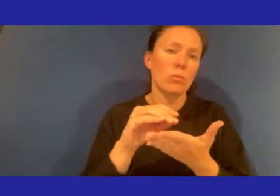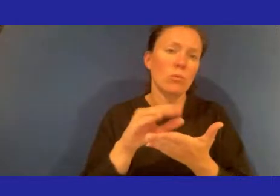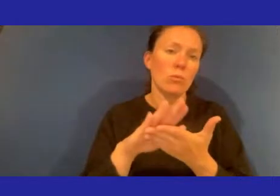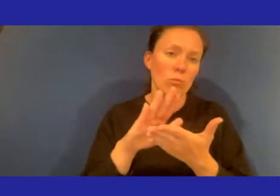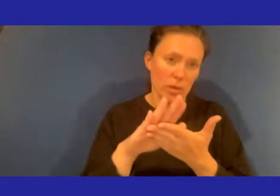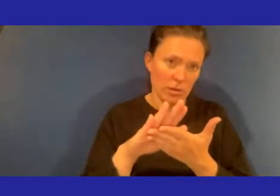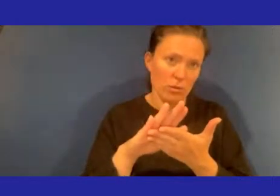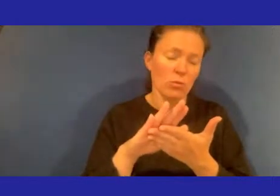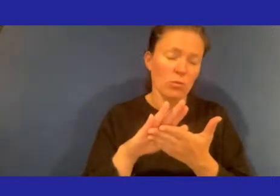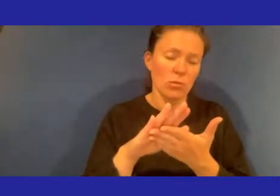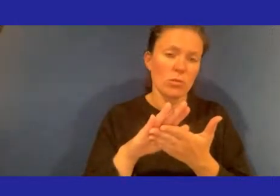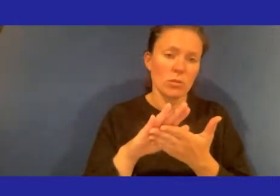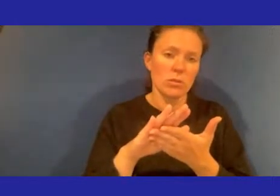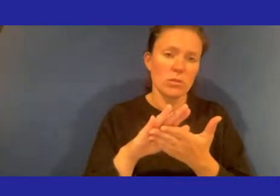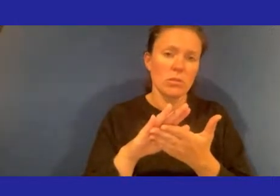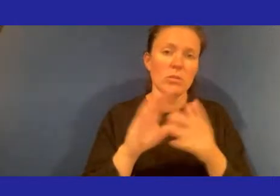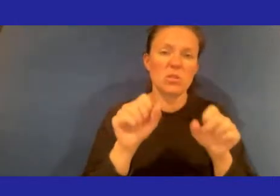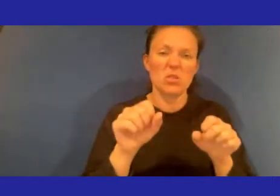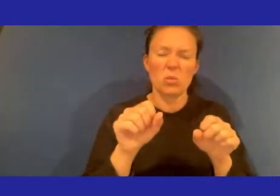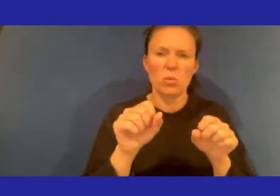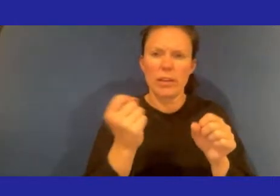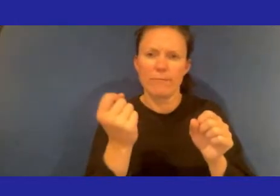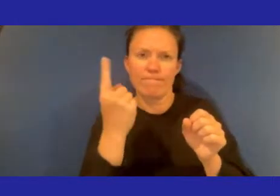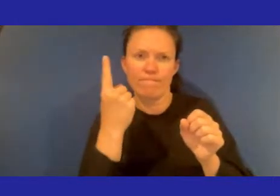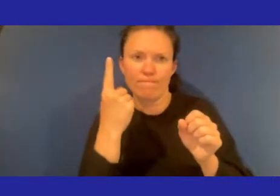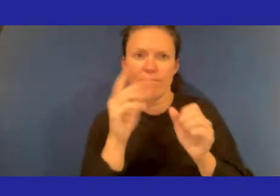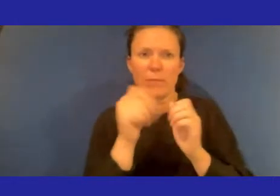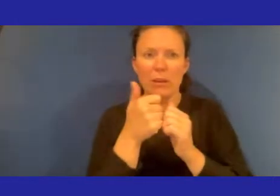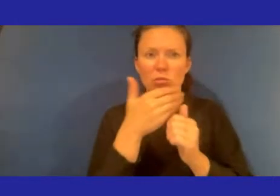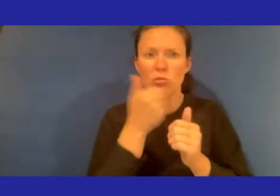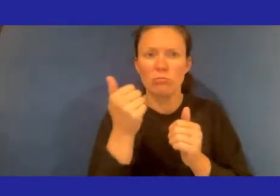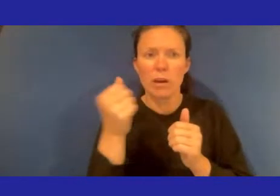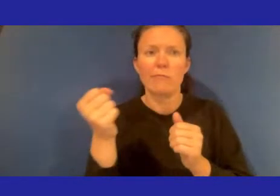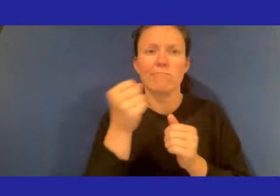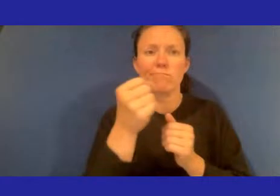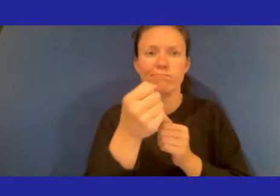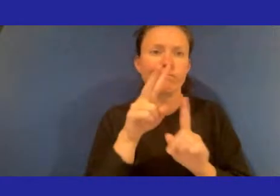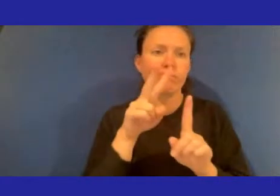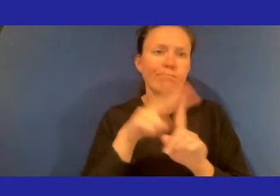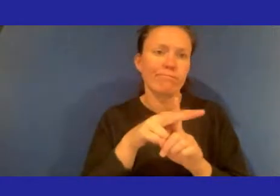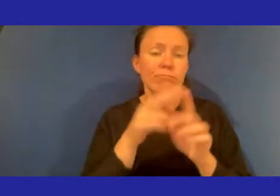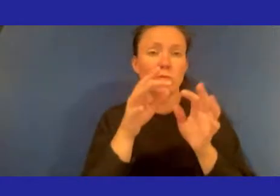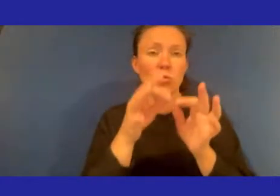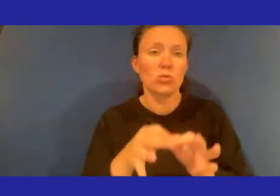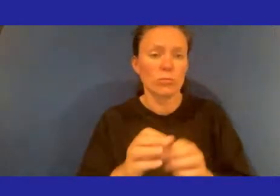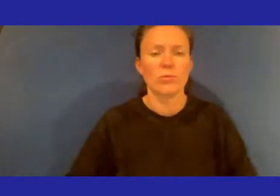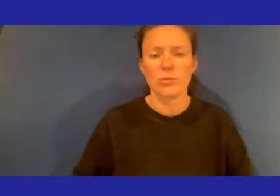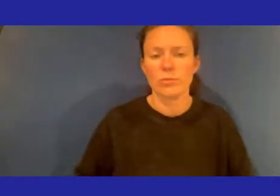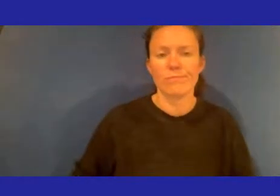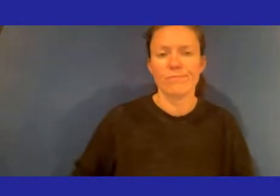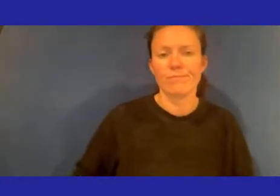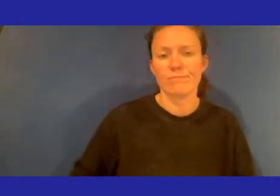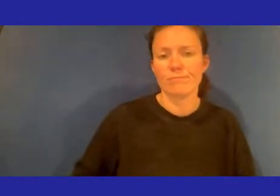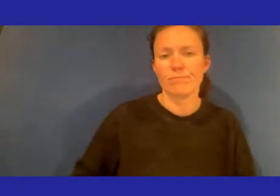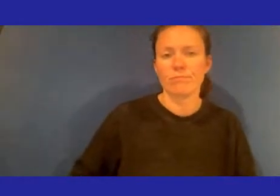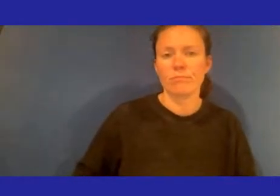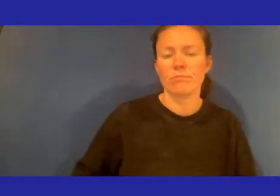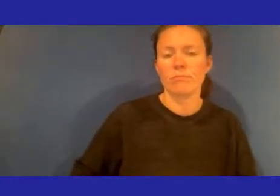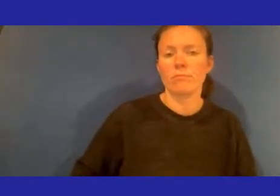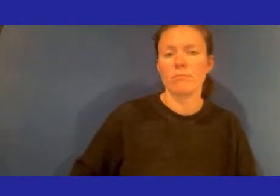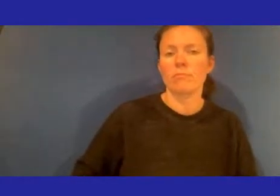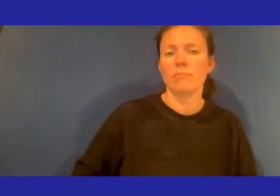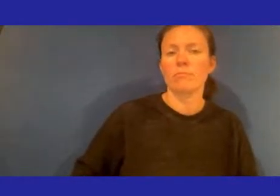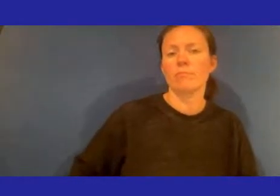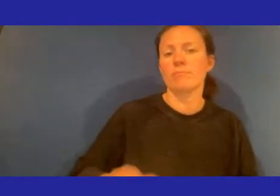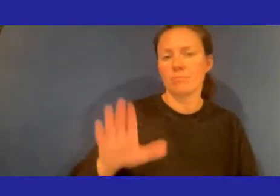so that we can better understand the utilization and how we're meeting the needs of our patients. If it may be worth just saying,